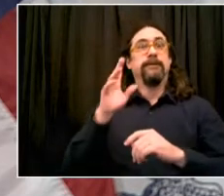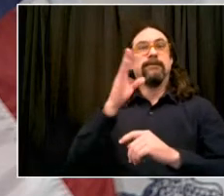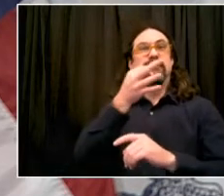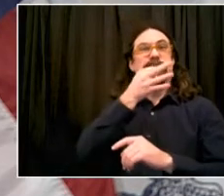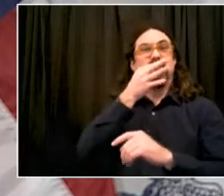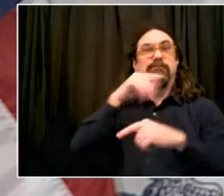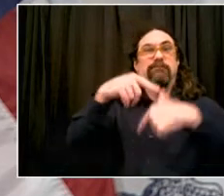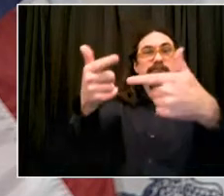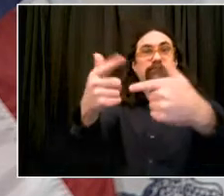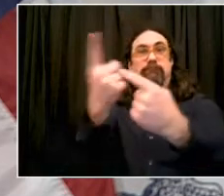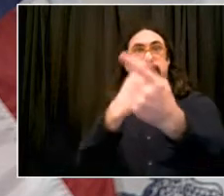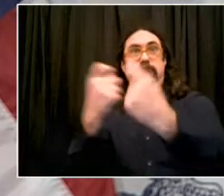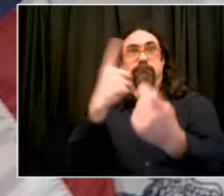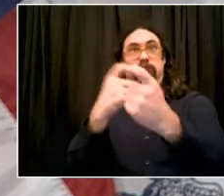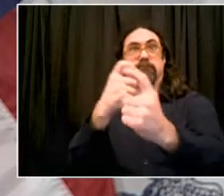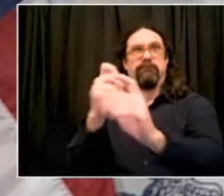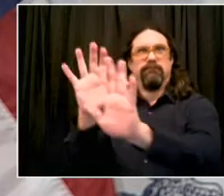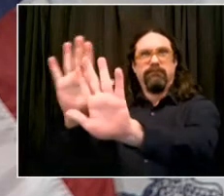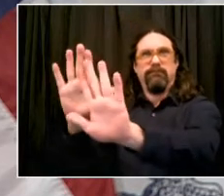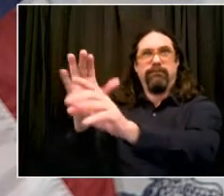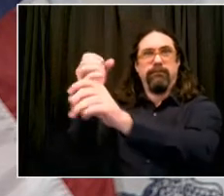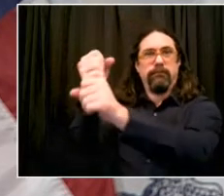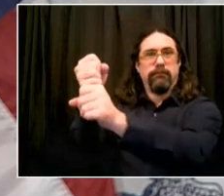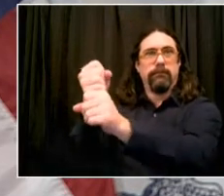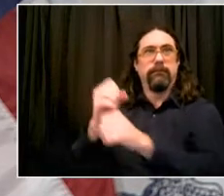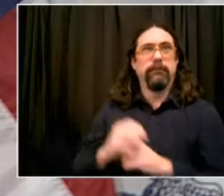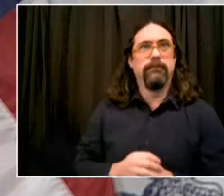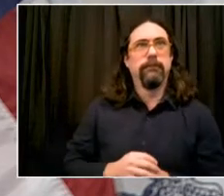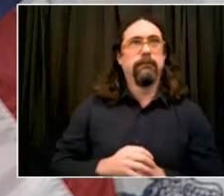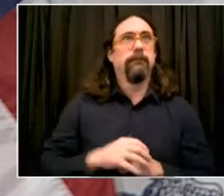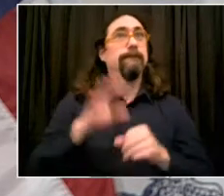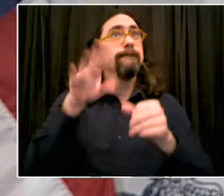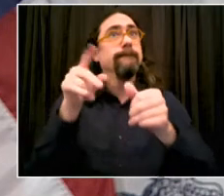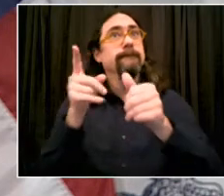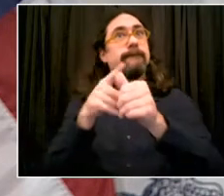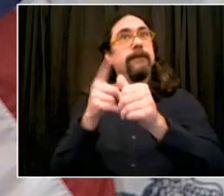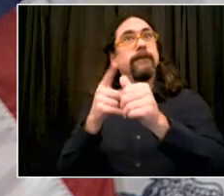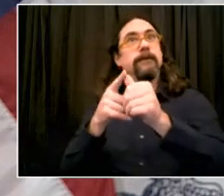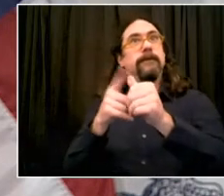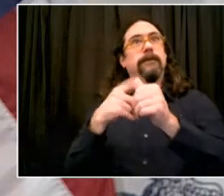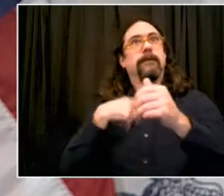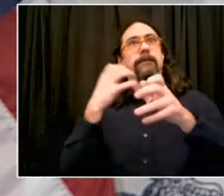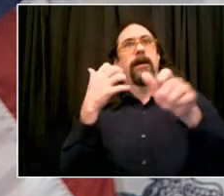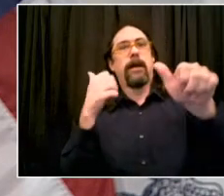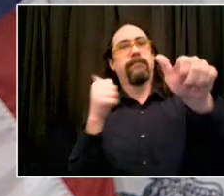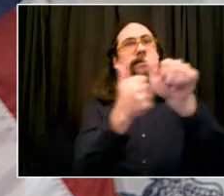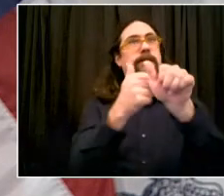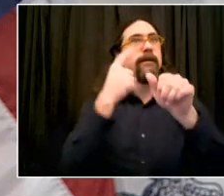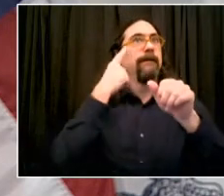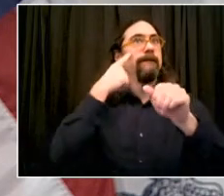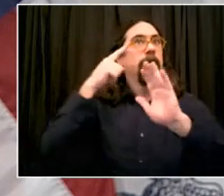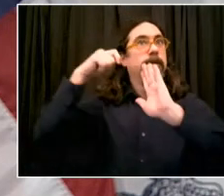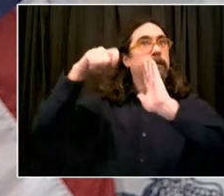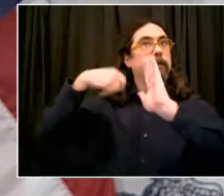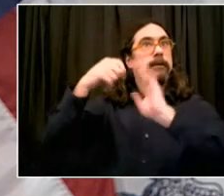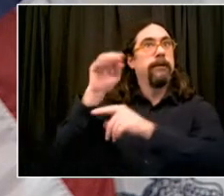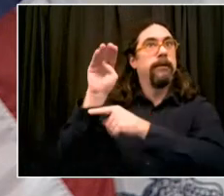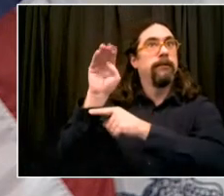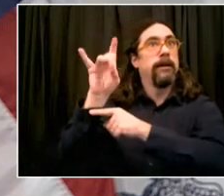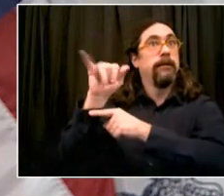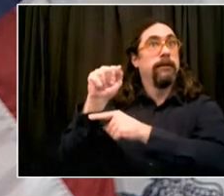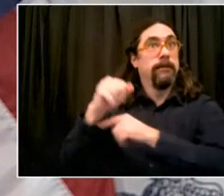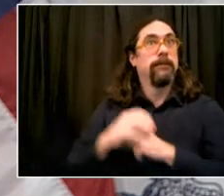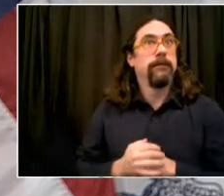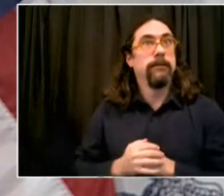media update that today there's going to be an important hearing at the City Council on the topic